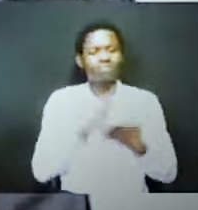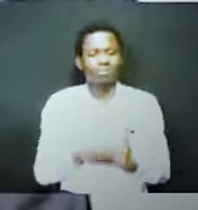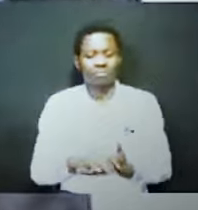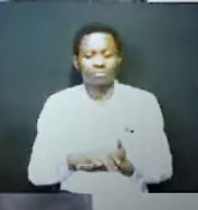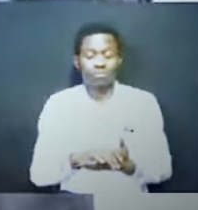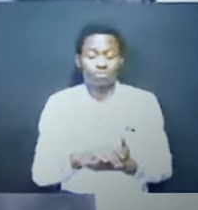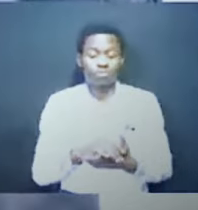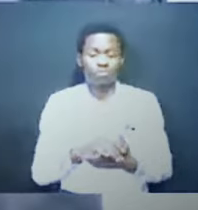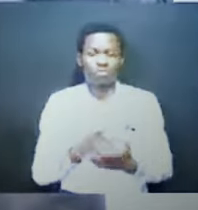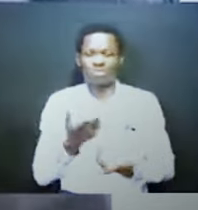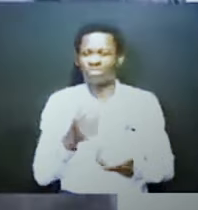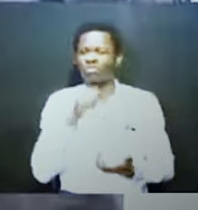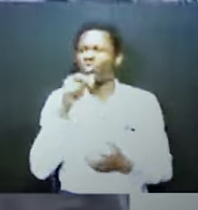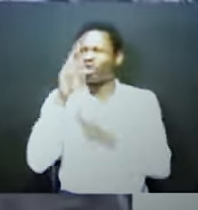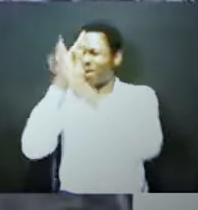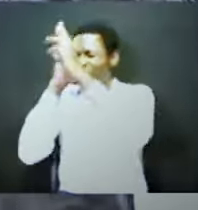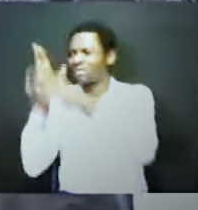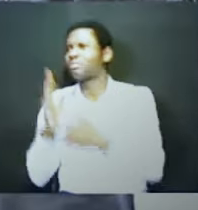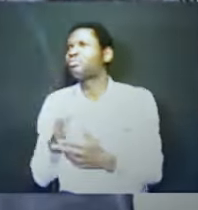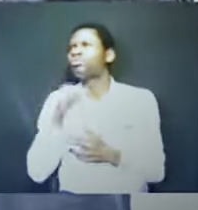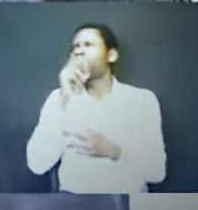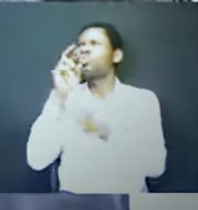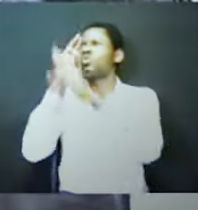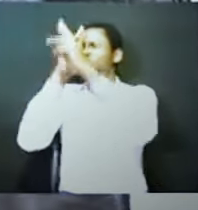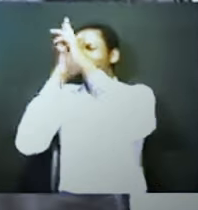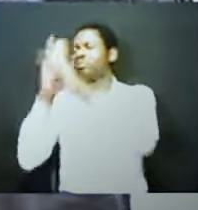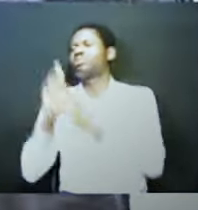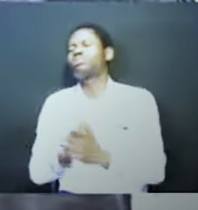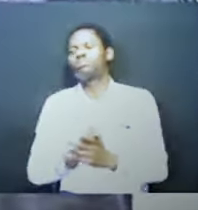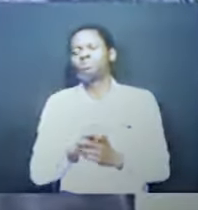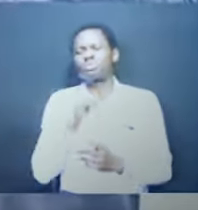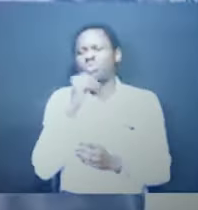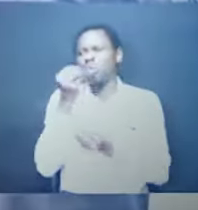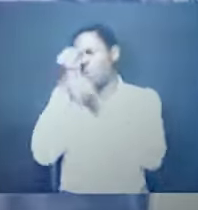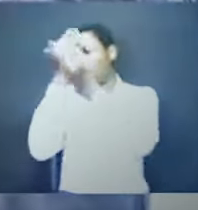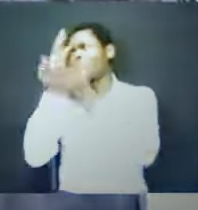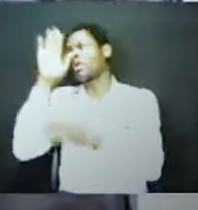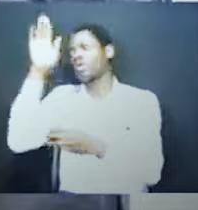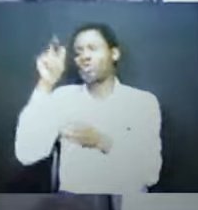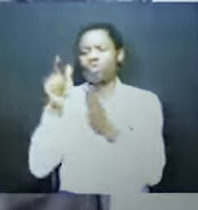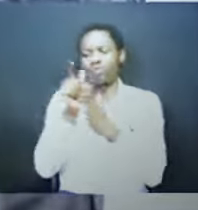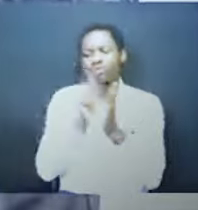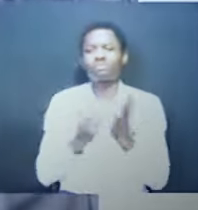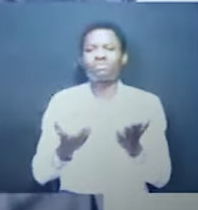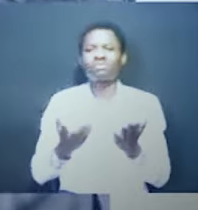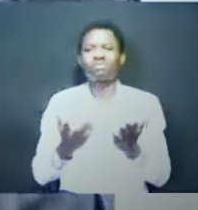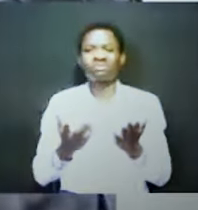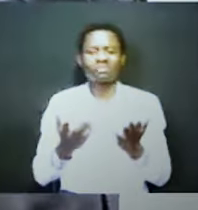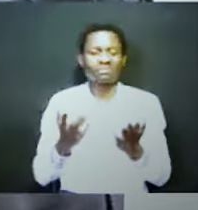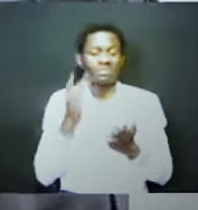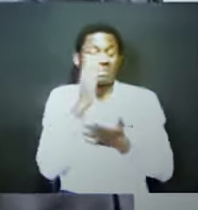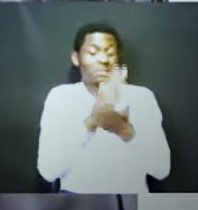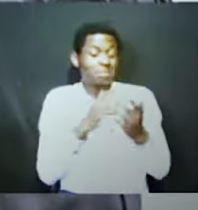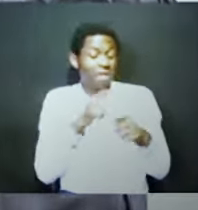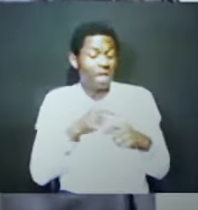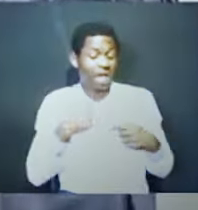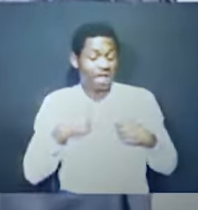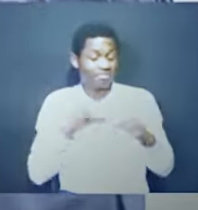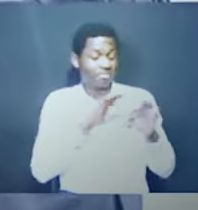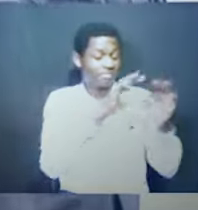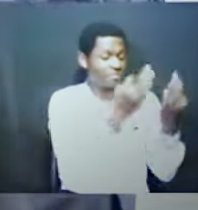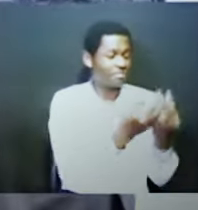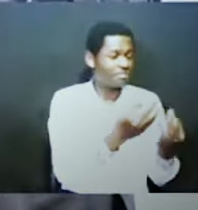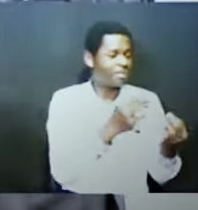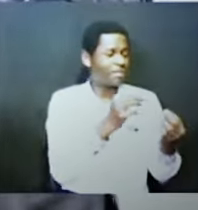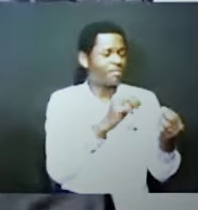him. We disobey him. And sometimes before our friends, we are even